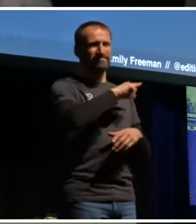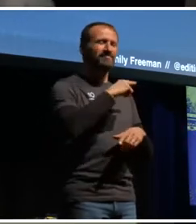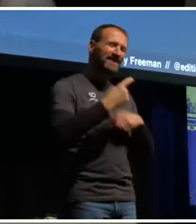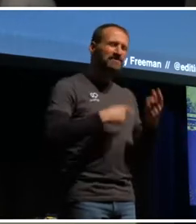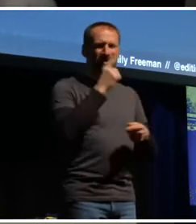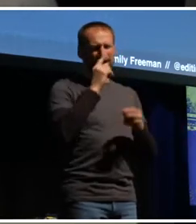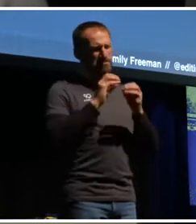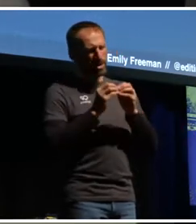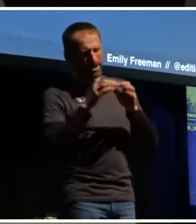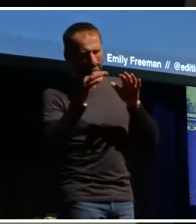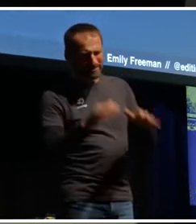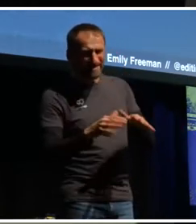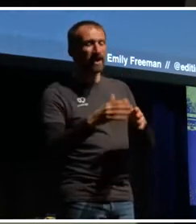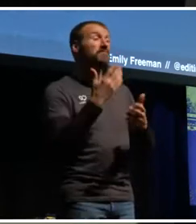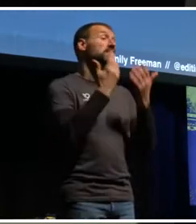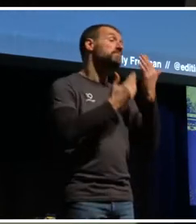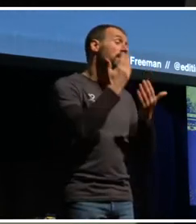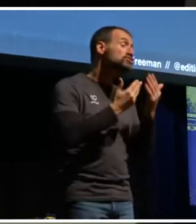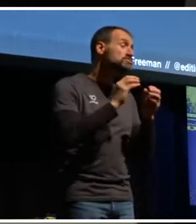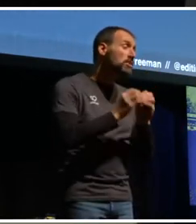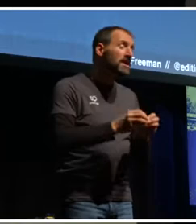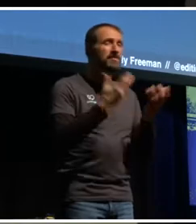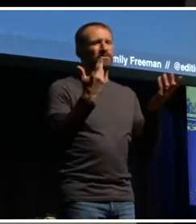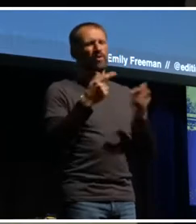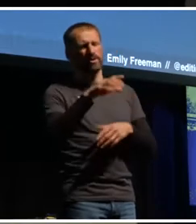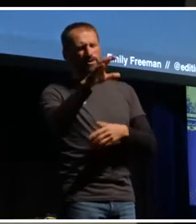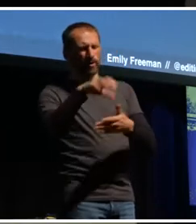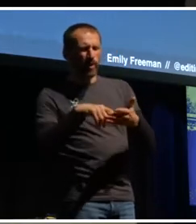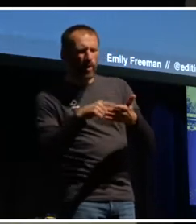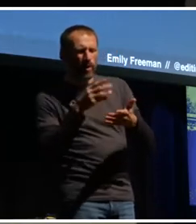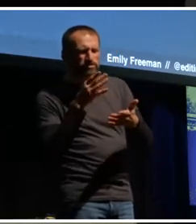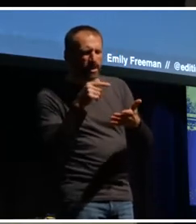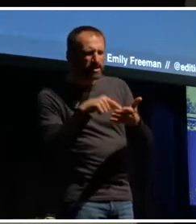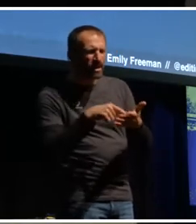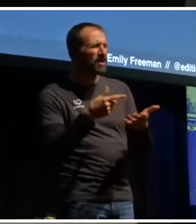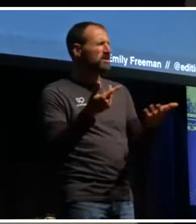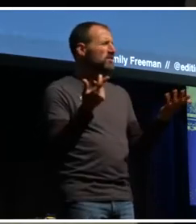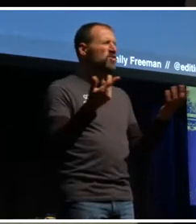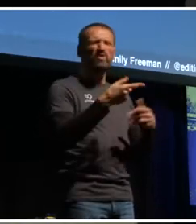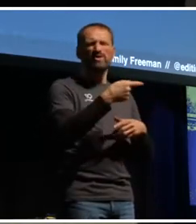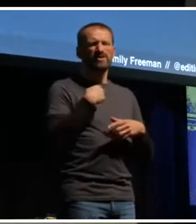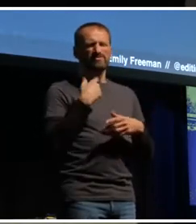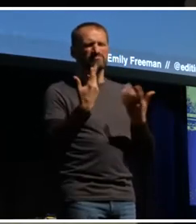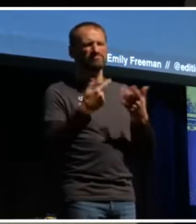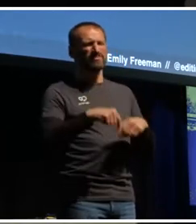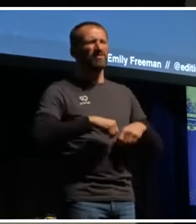problem, whether it's a math problem, or a bug in your code, or figuring out why your car won't start one